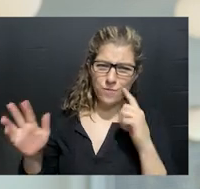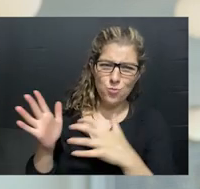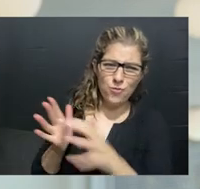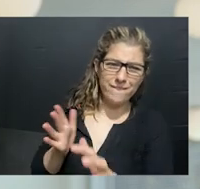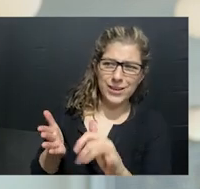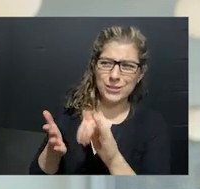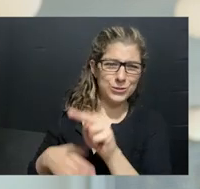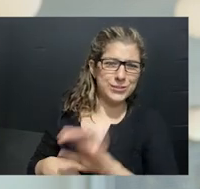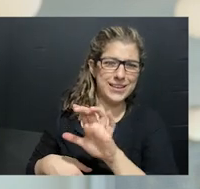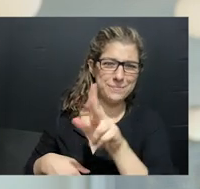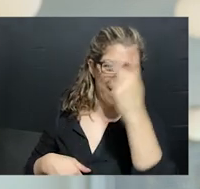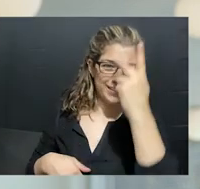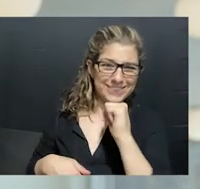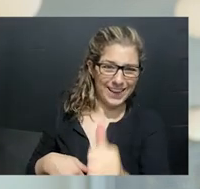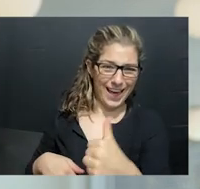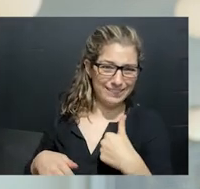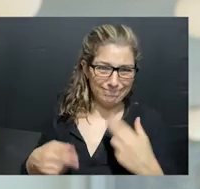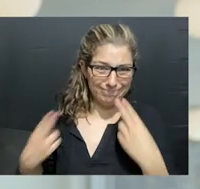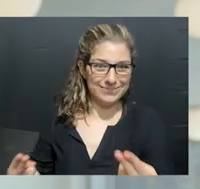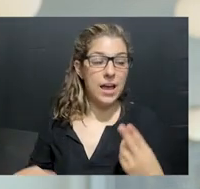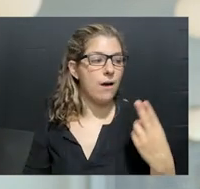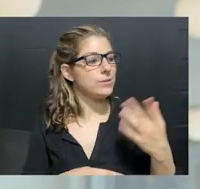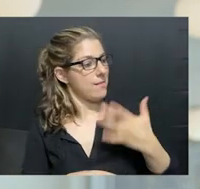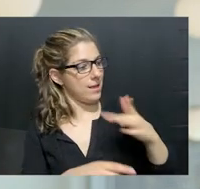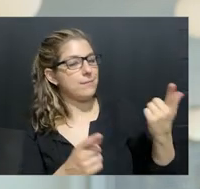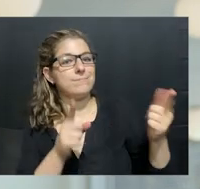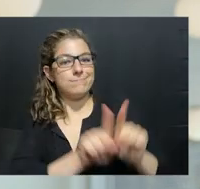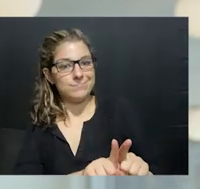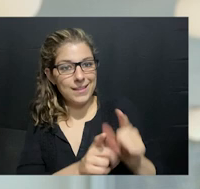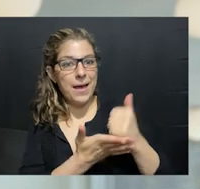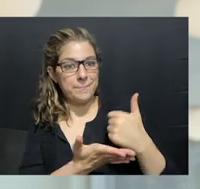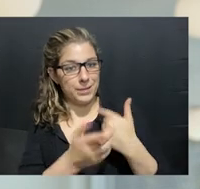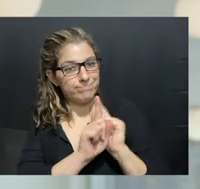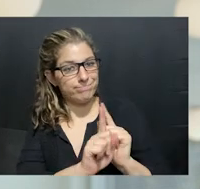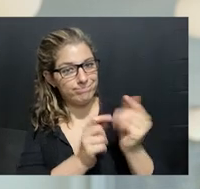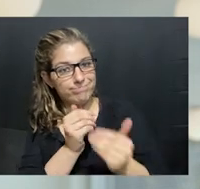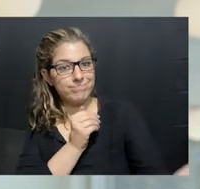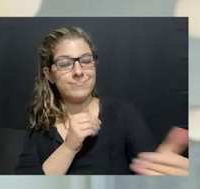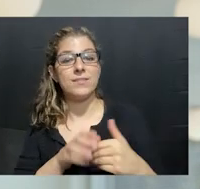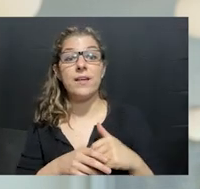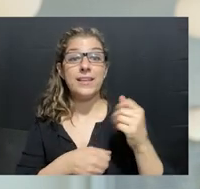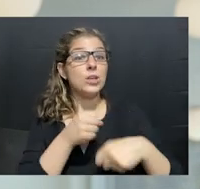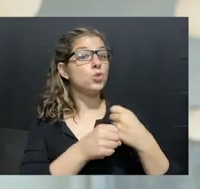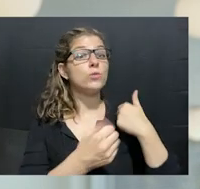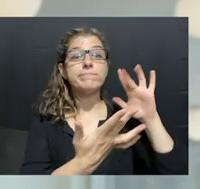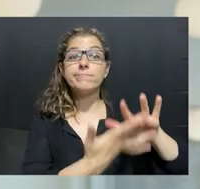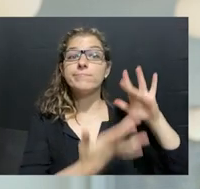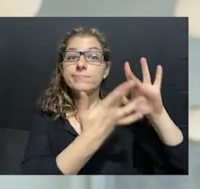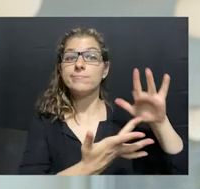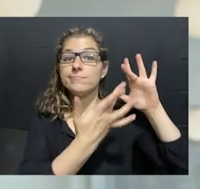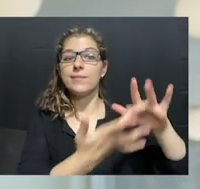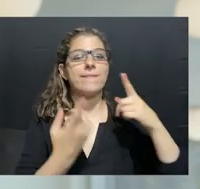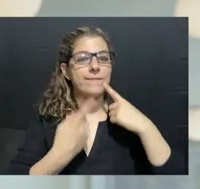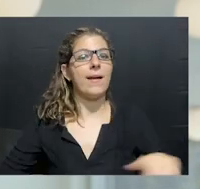of New York City politics, I was lucky to have him there as a calming voice of reason. Through the years, we stayed connected and we were reunited